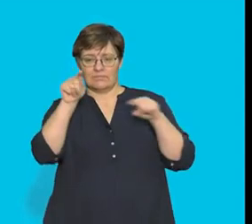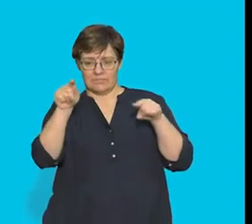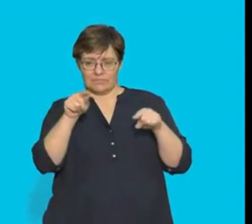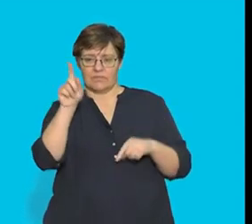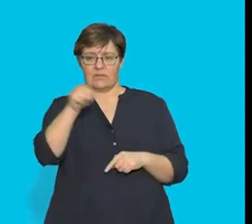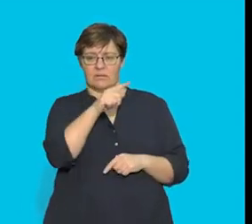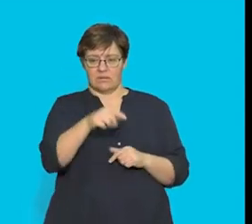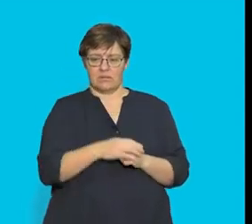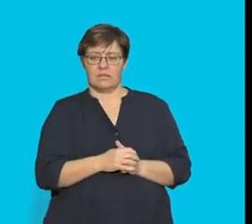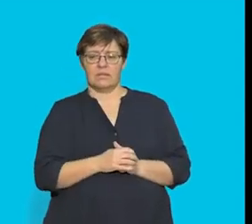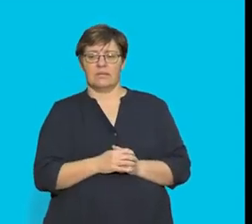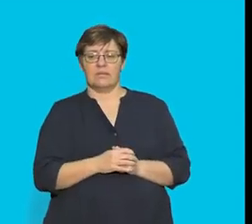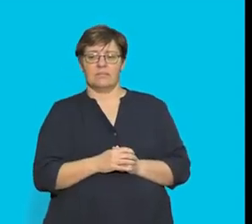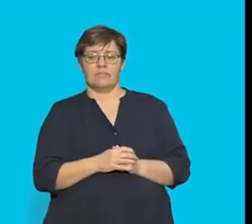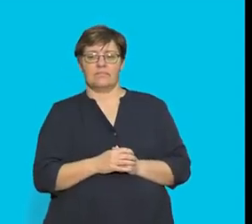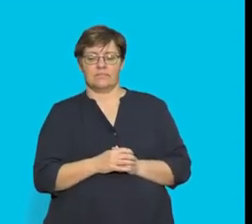must end up with